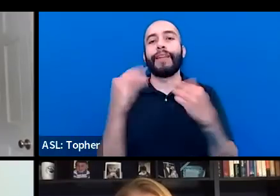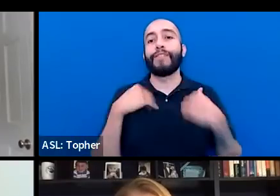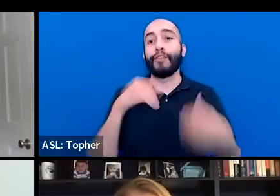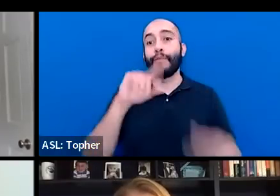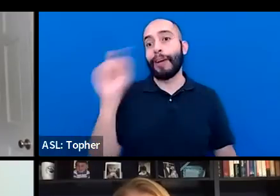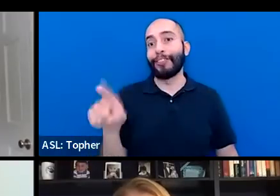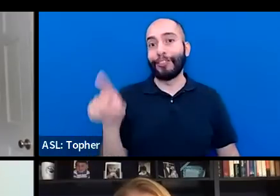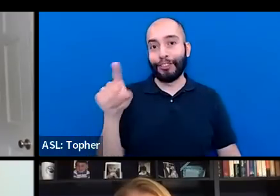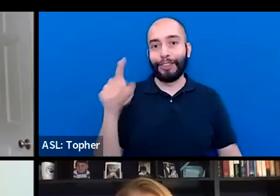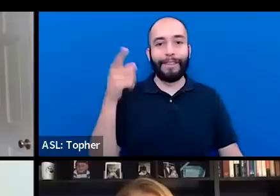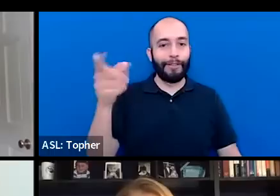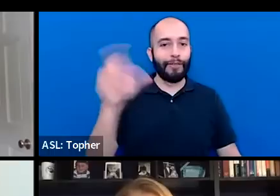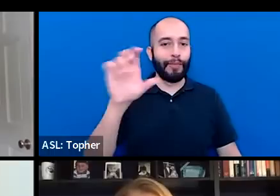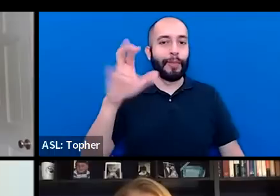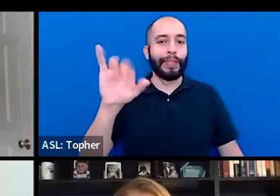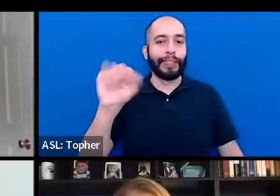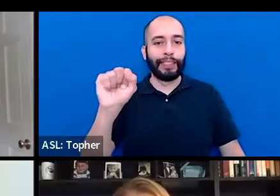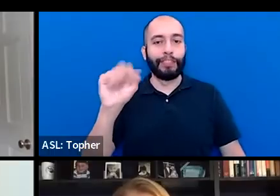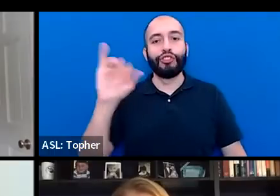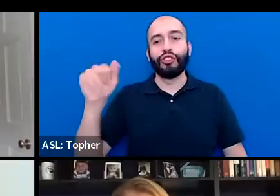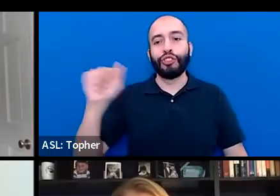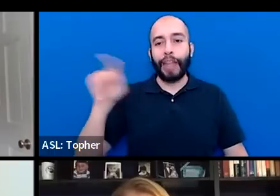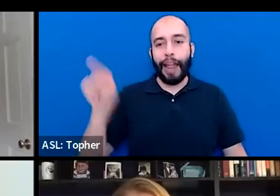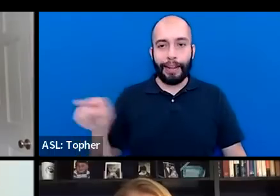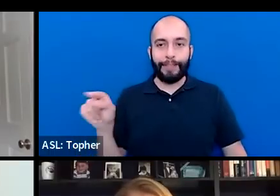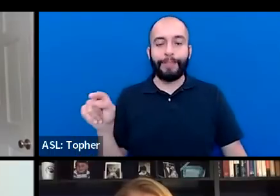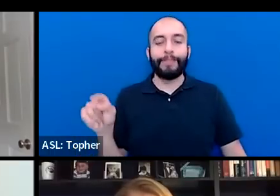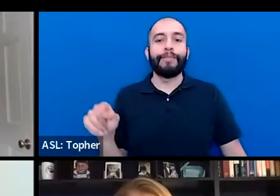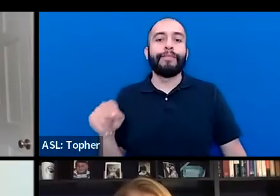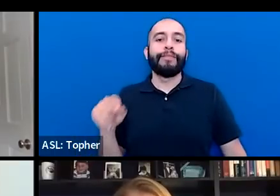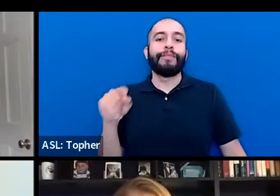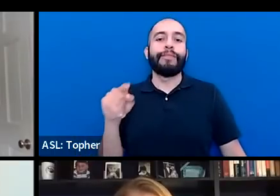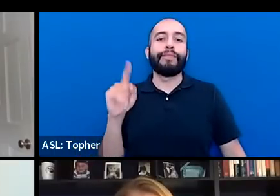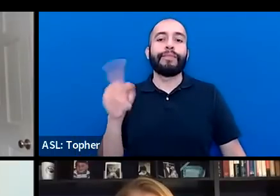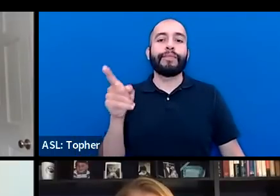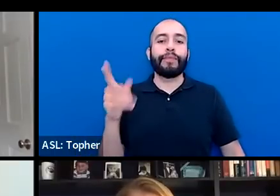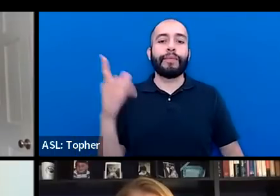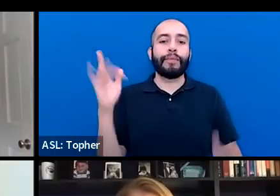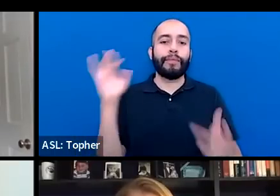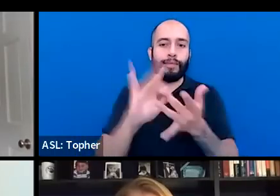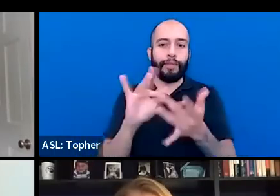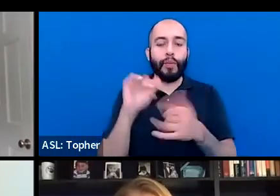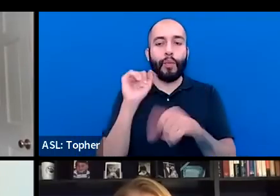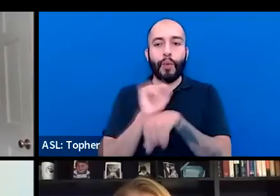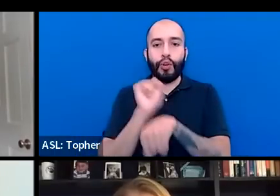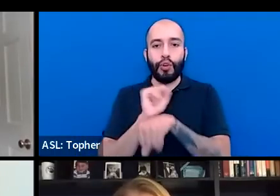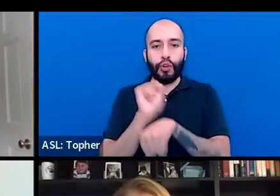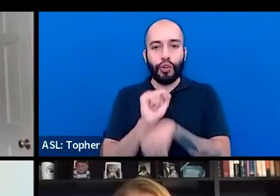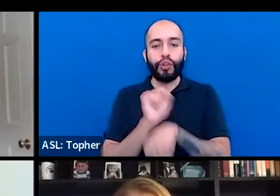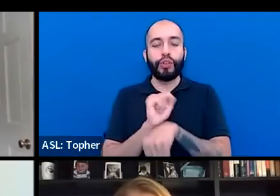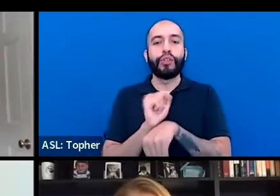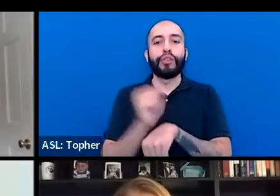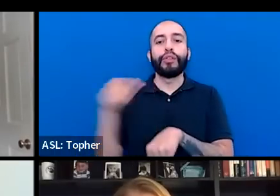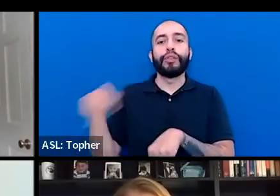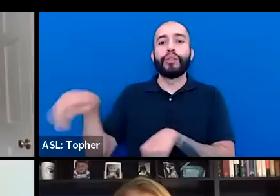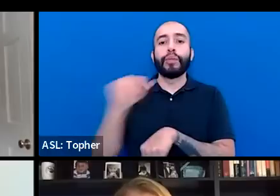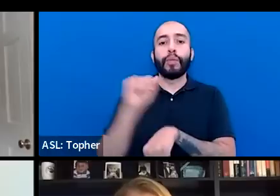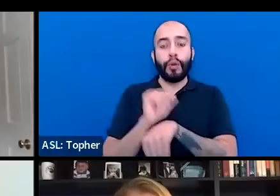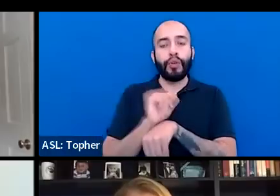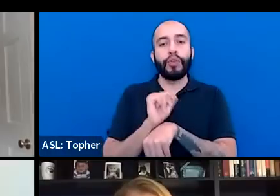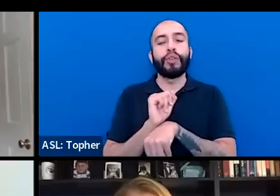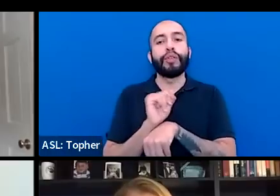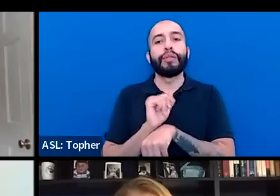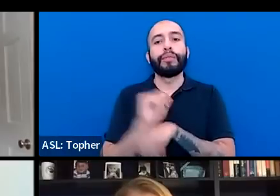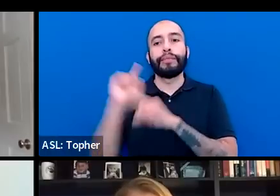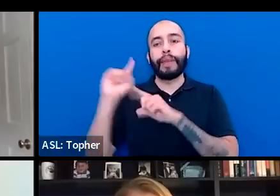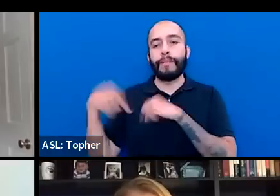forming a union. Jazz, every week, you get calls from Starbucks workers from around, dozens of stores around the country.